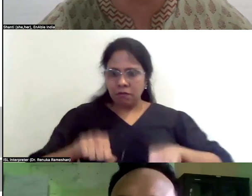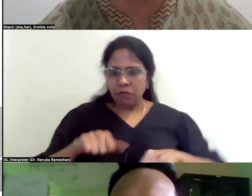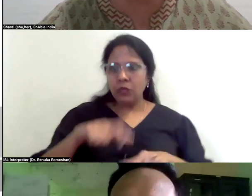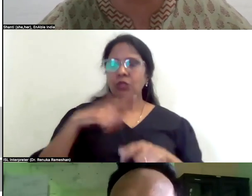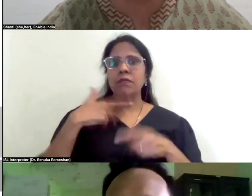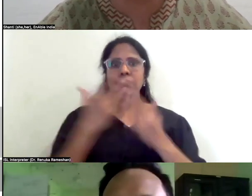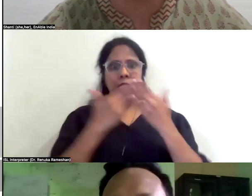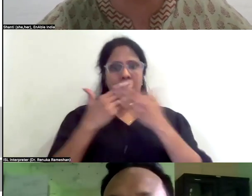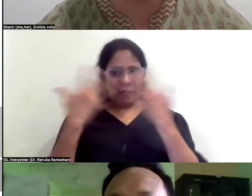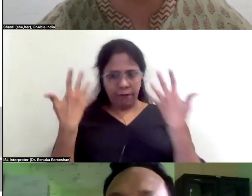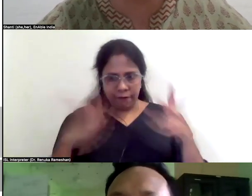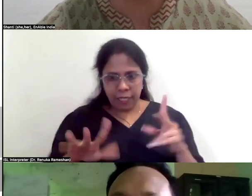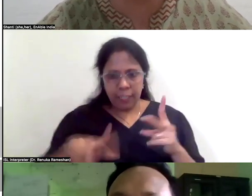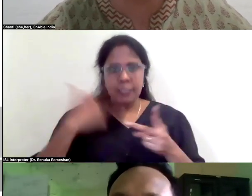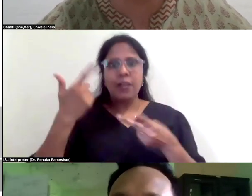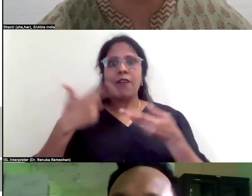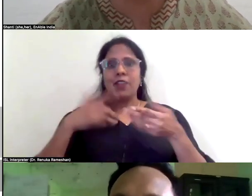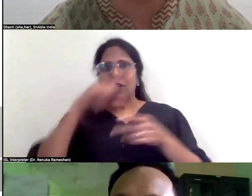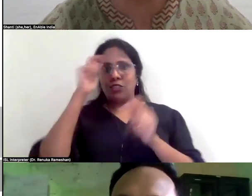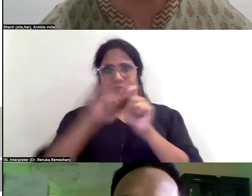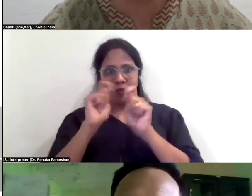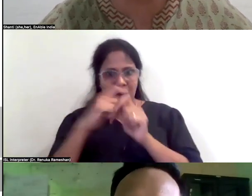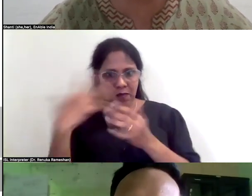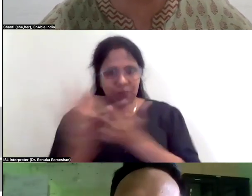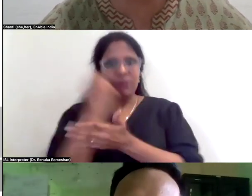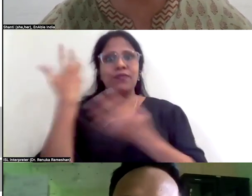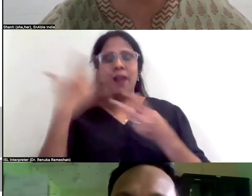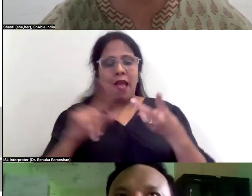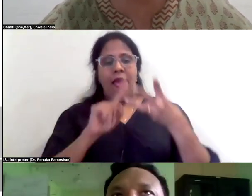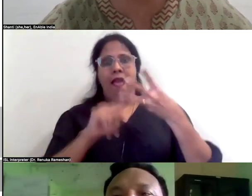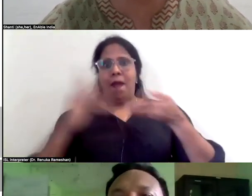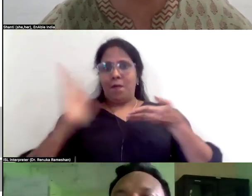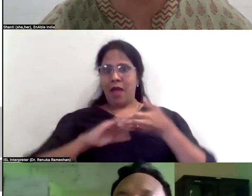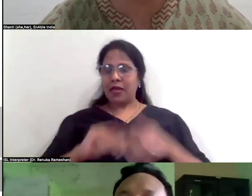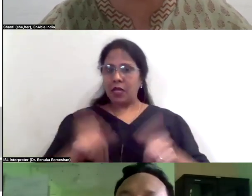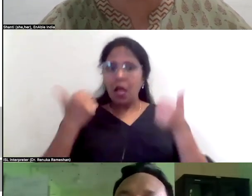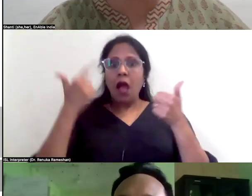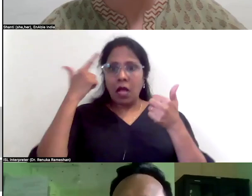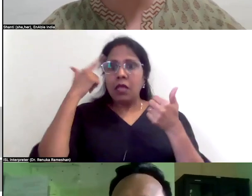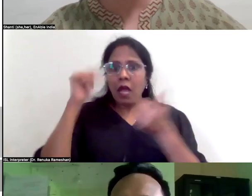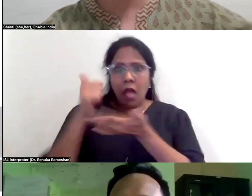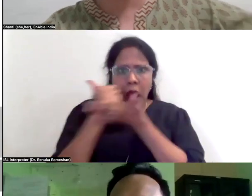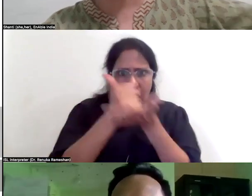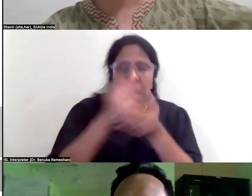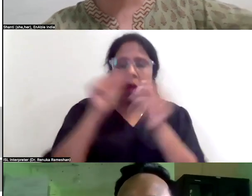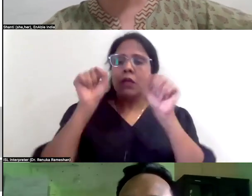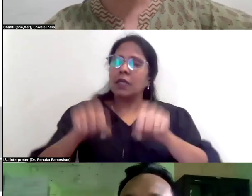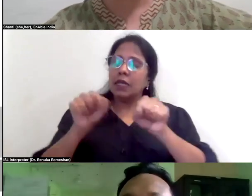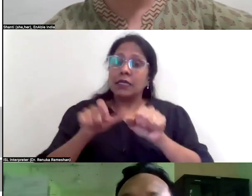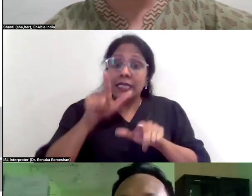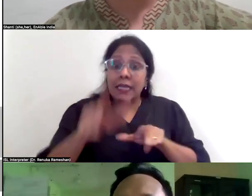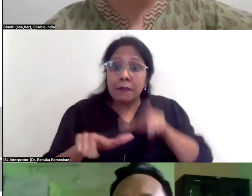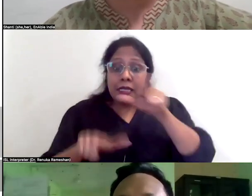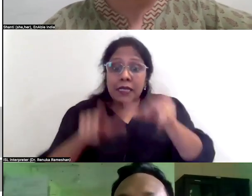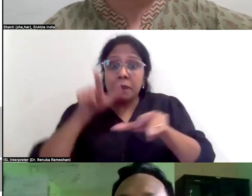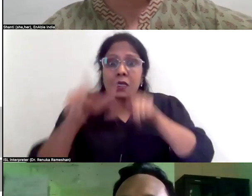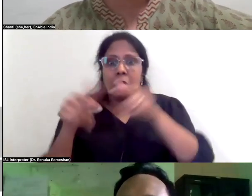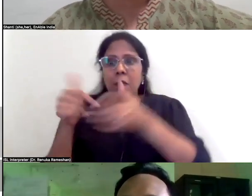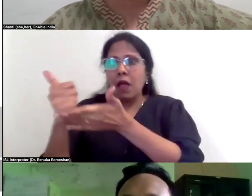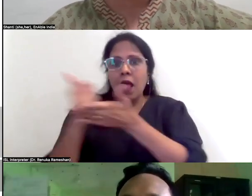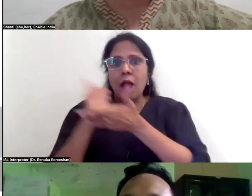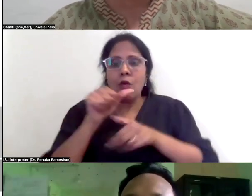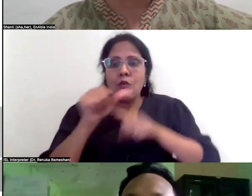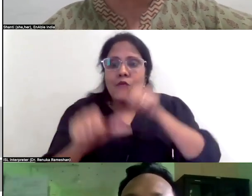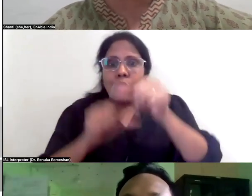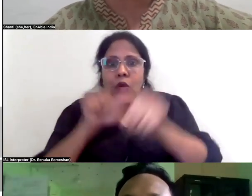that really helped actually. The way they took me step by step process, that really helped